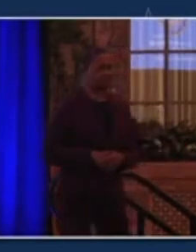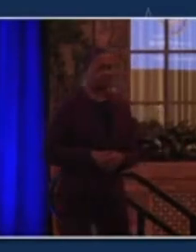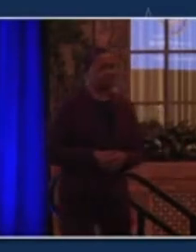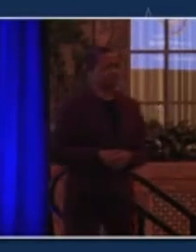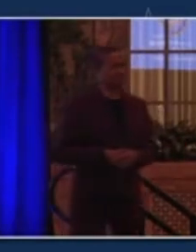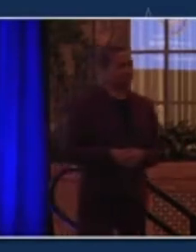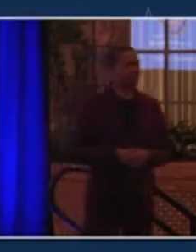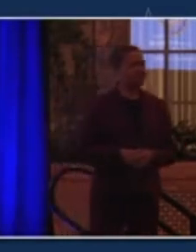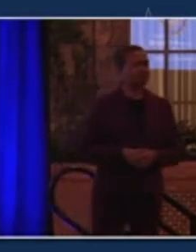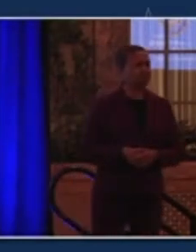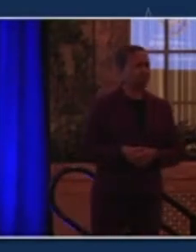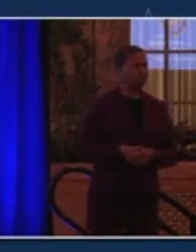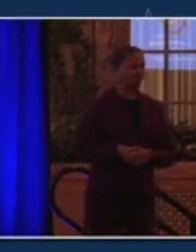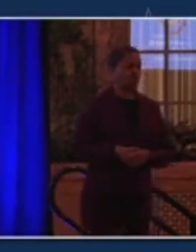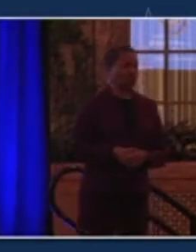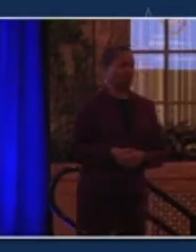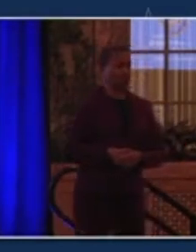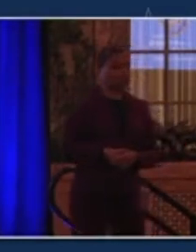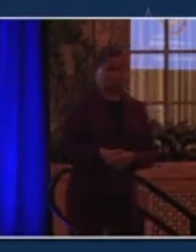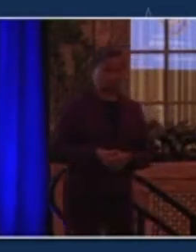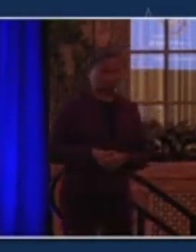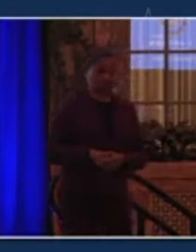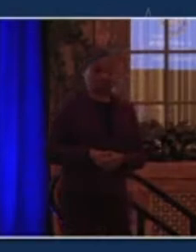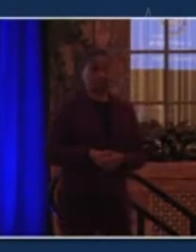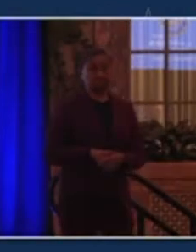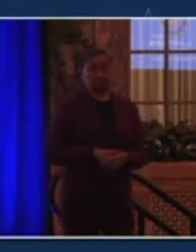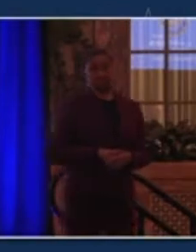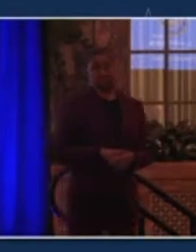Oh, yes, it will.